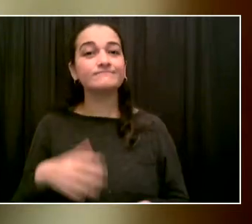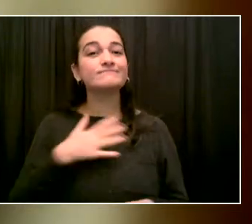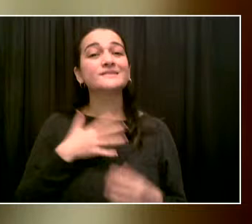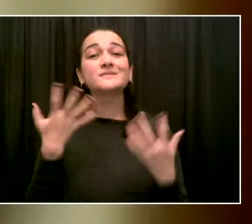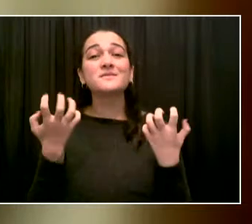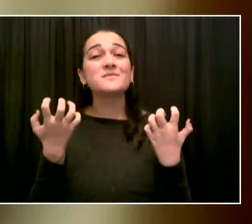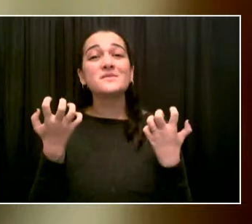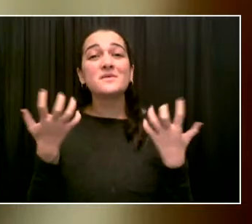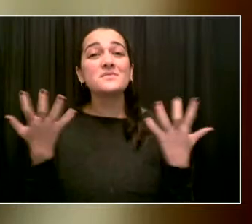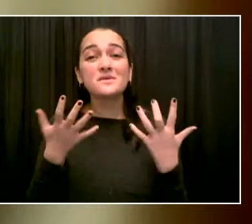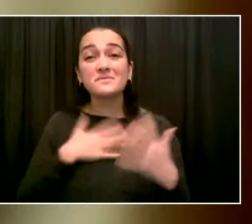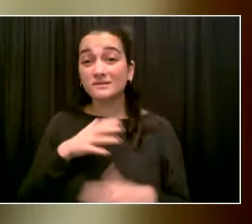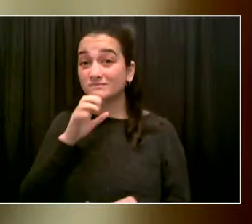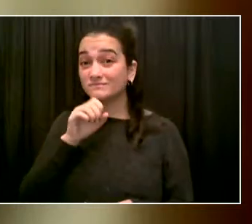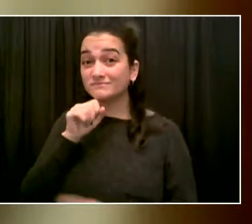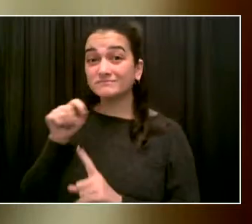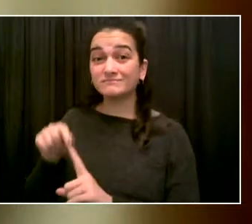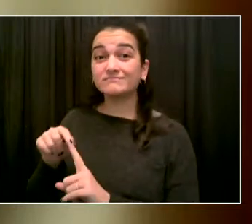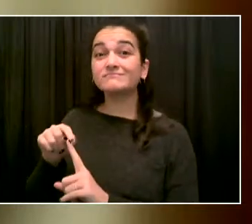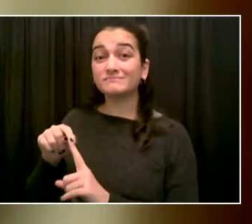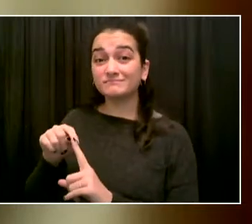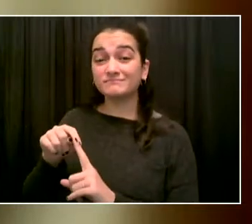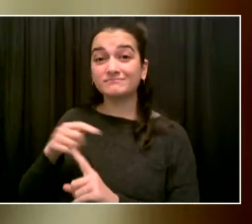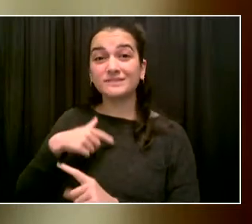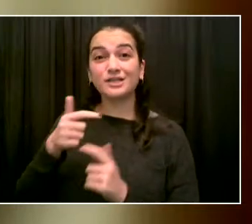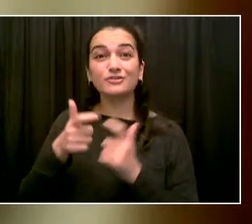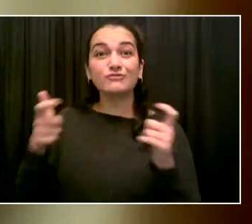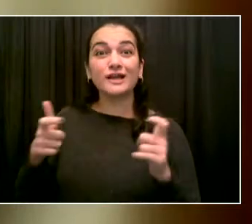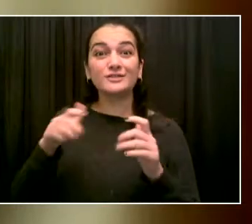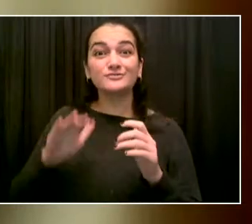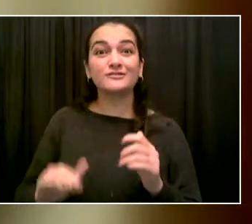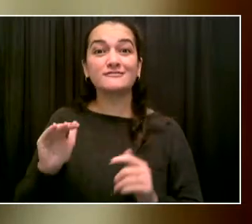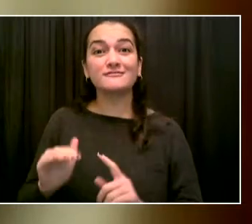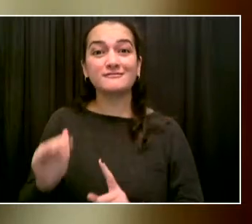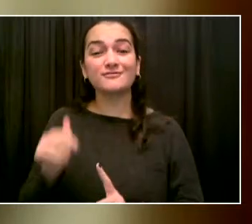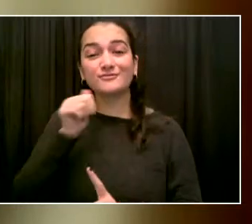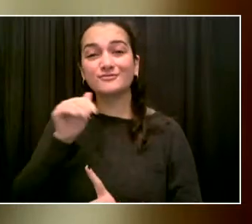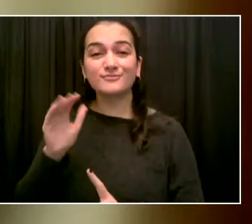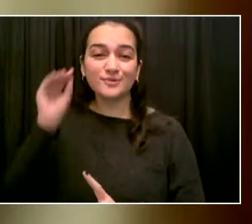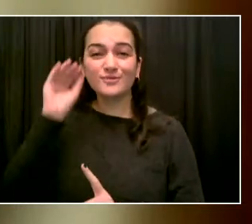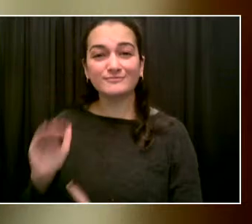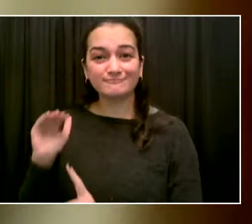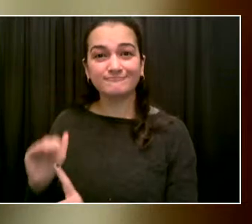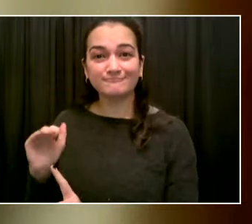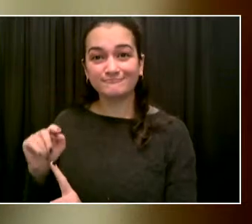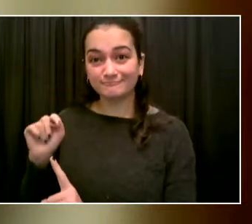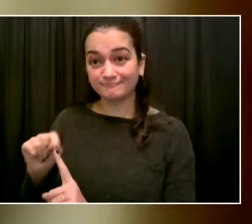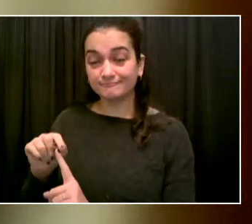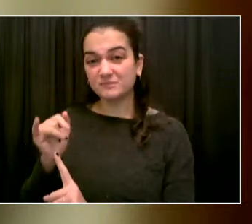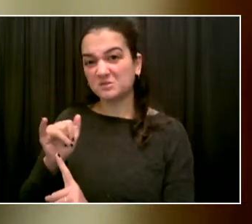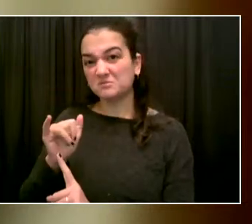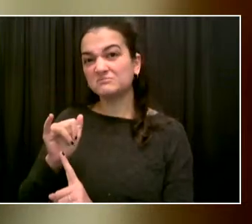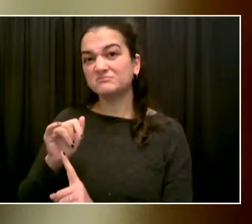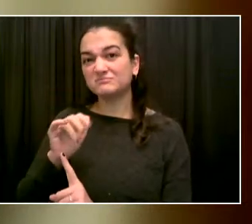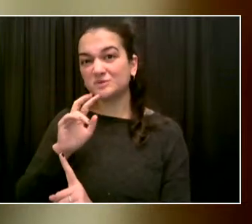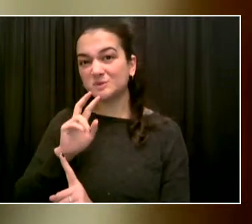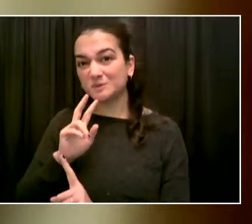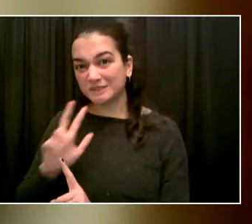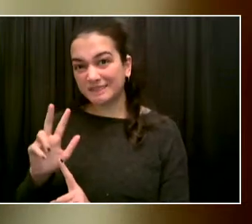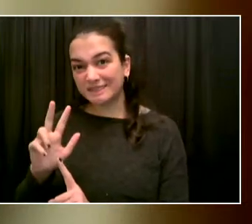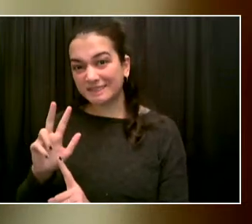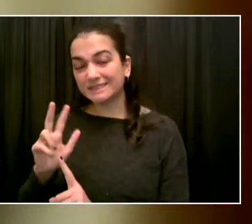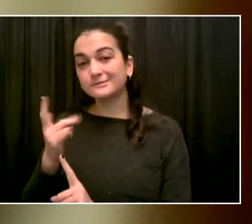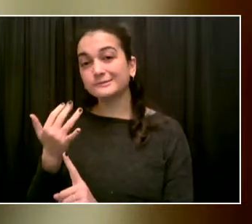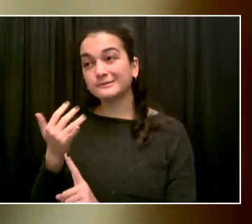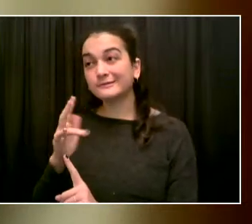bit because she's only 3. But it's a terrific morning, and I really, again, want to congratulate